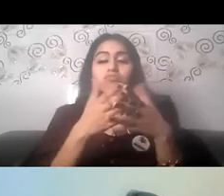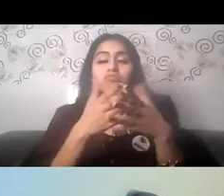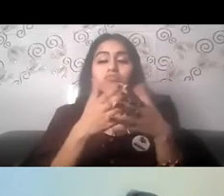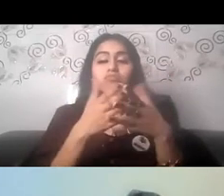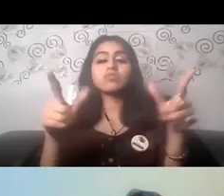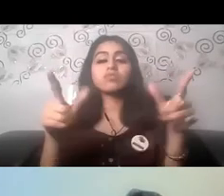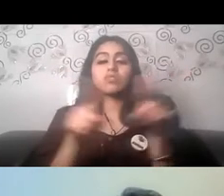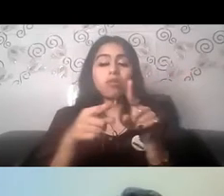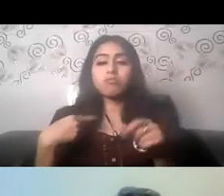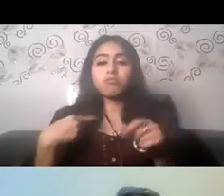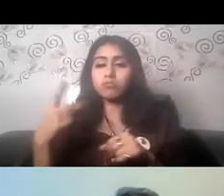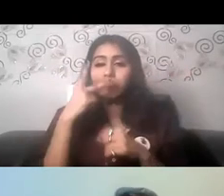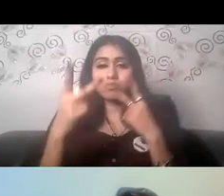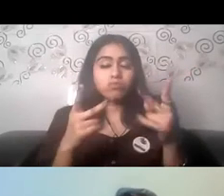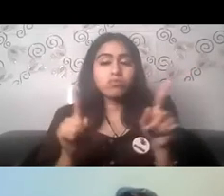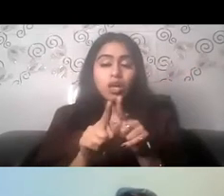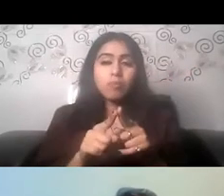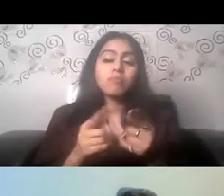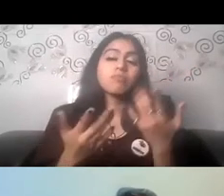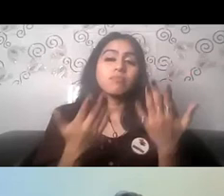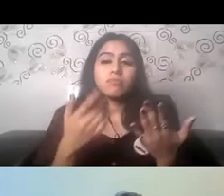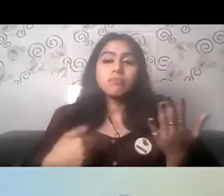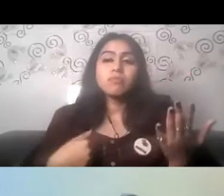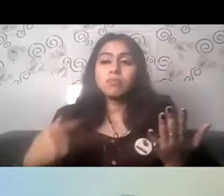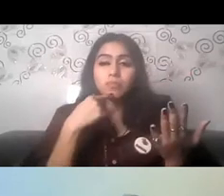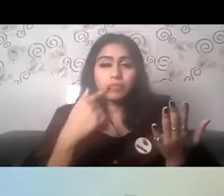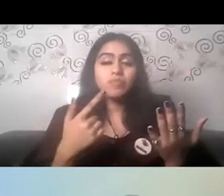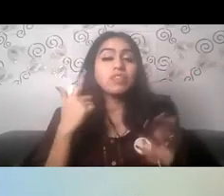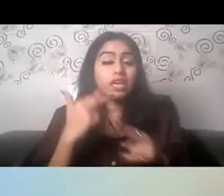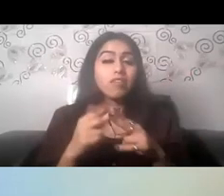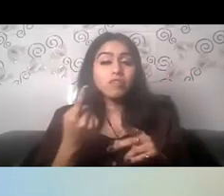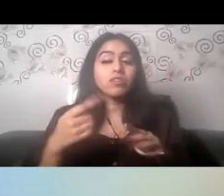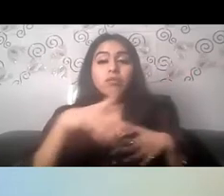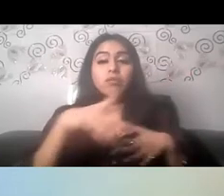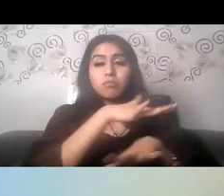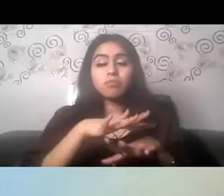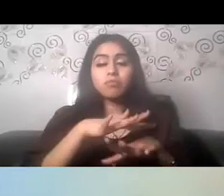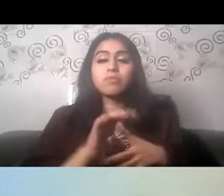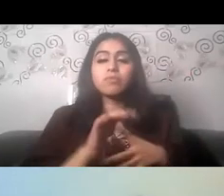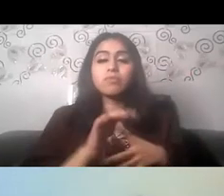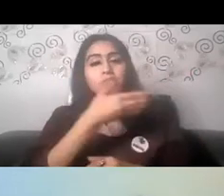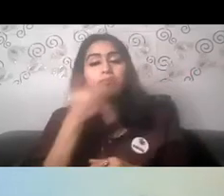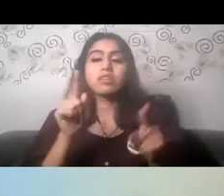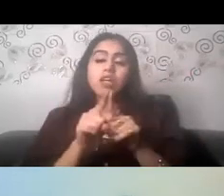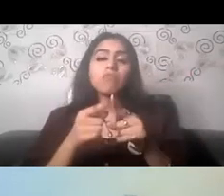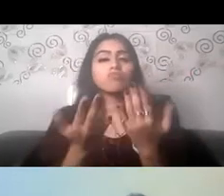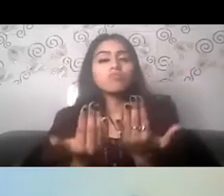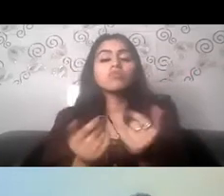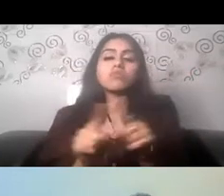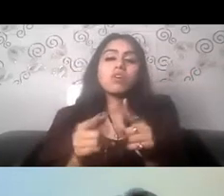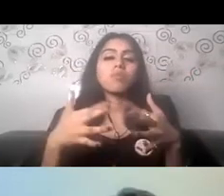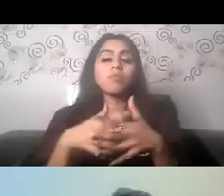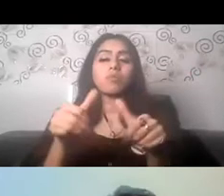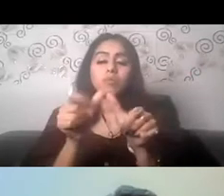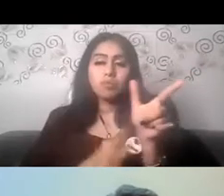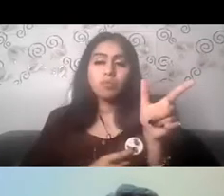see. And I'm sure, if we plan and structure ourselves in the best possible way, I think there will be a lot more support that you